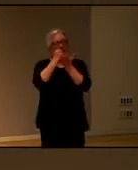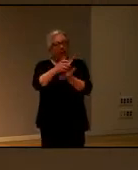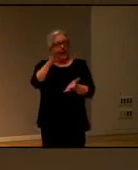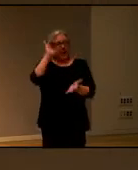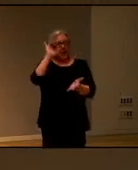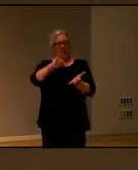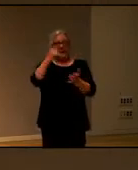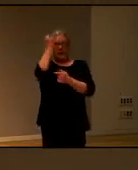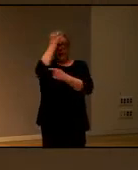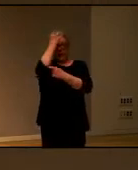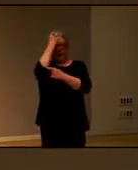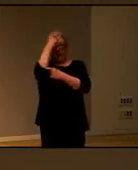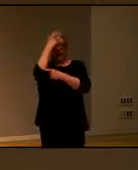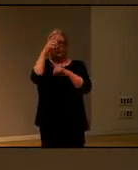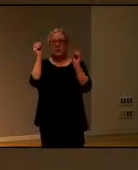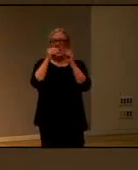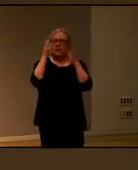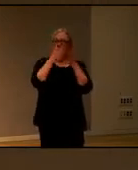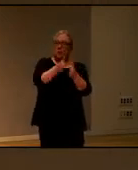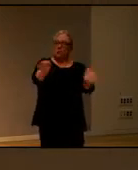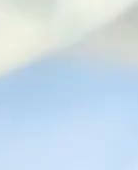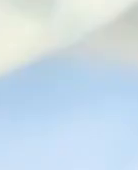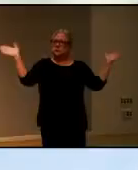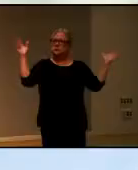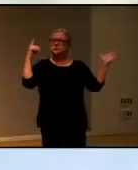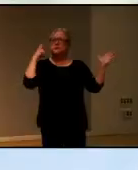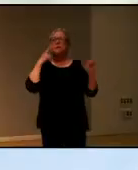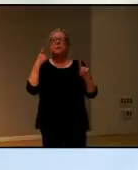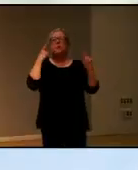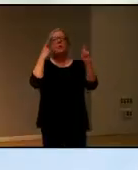infrastructure for broader goals.